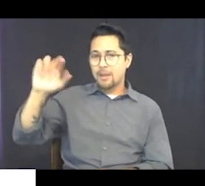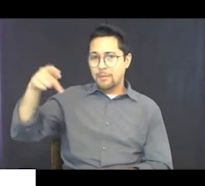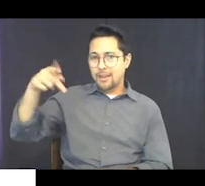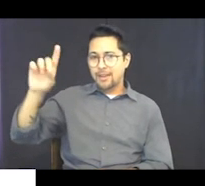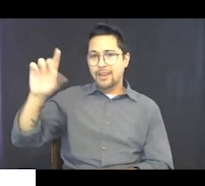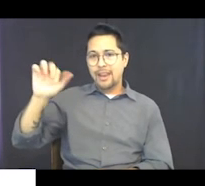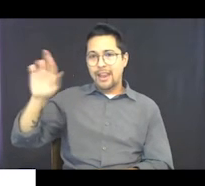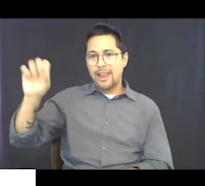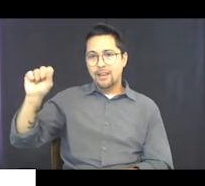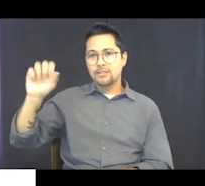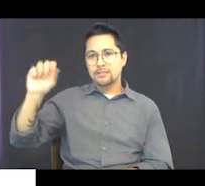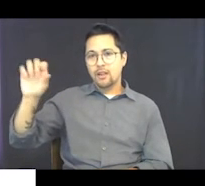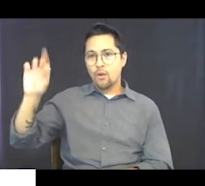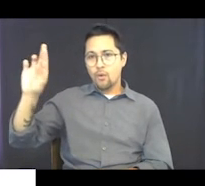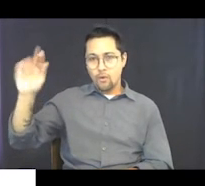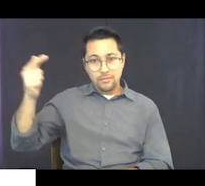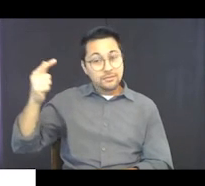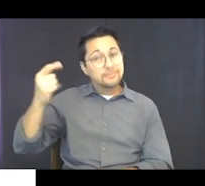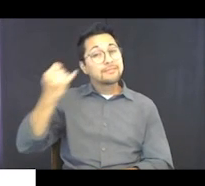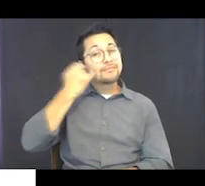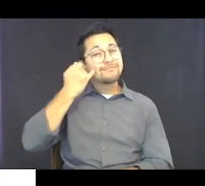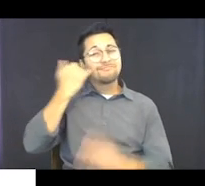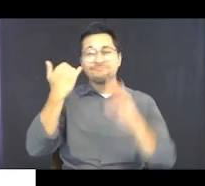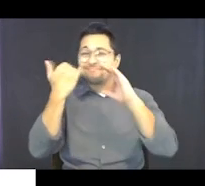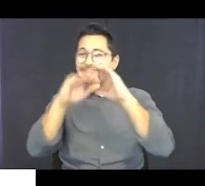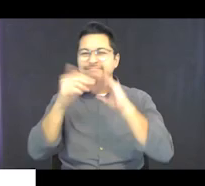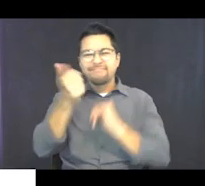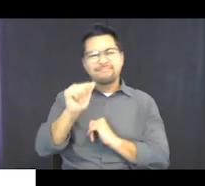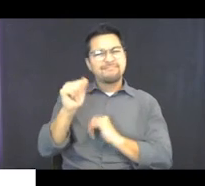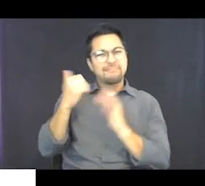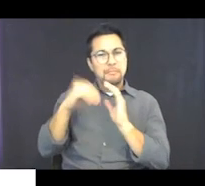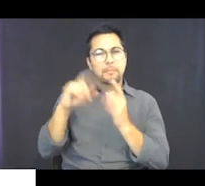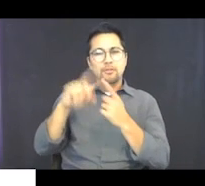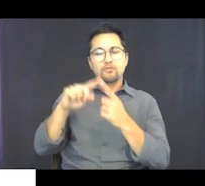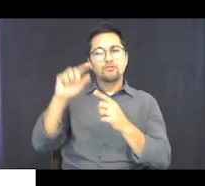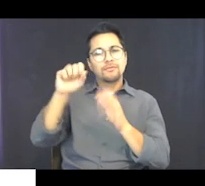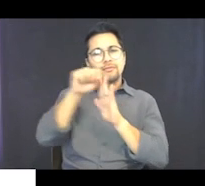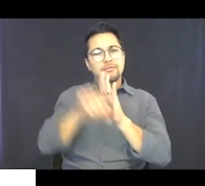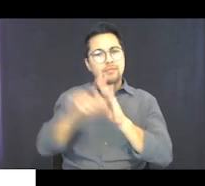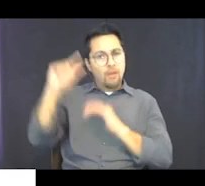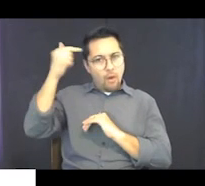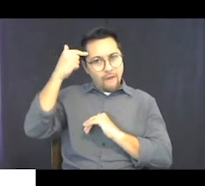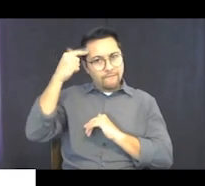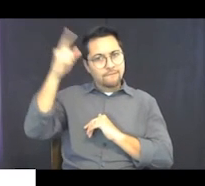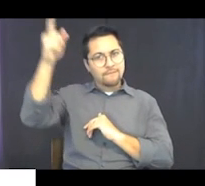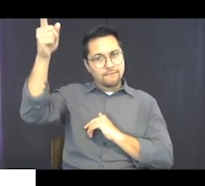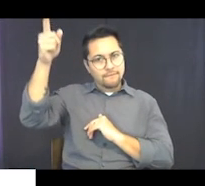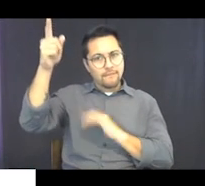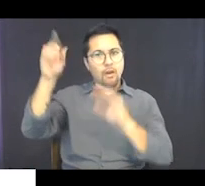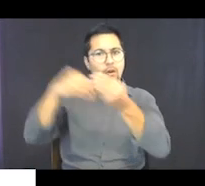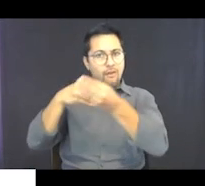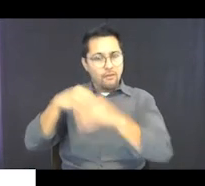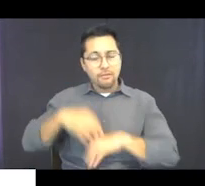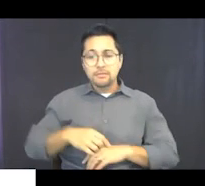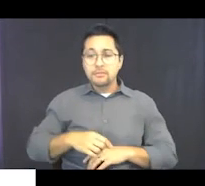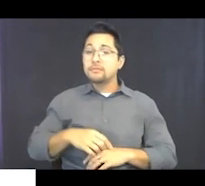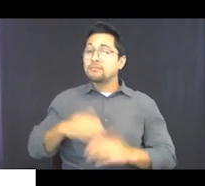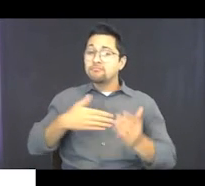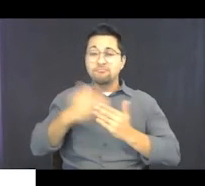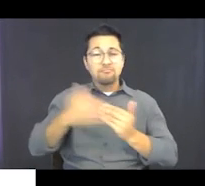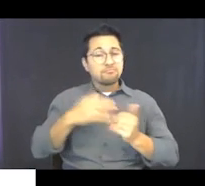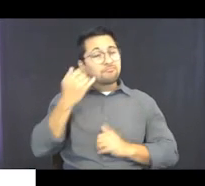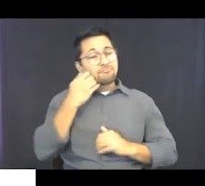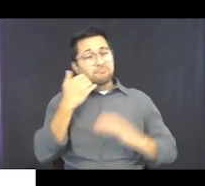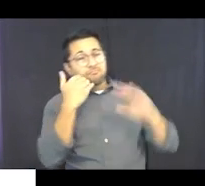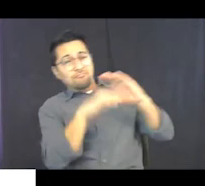apd.cdc.documents@apdcares.org when sending any email to the state office in Tallahassee, even if you are also sending the